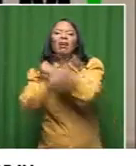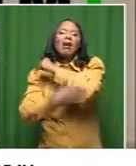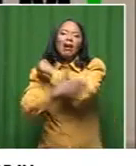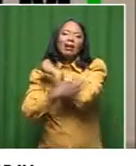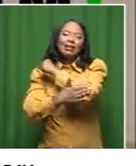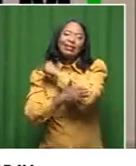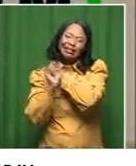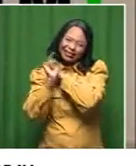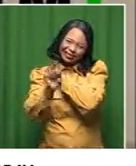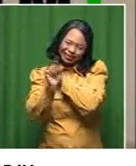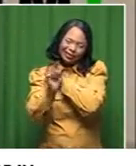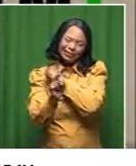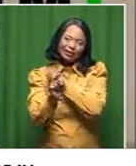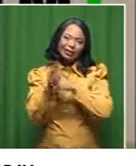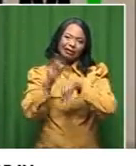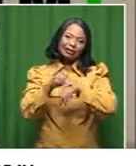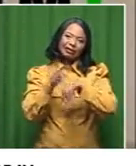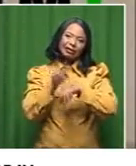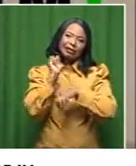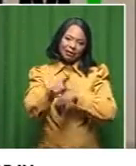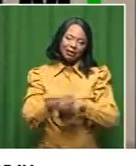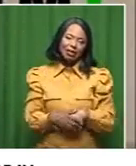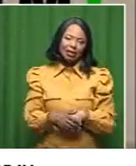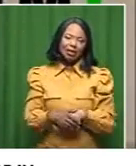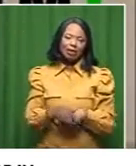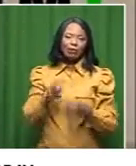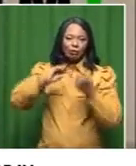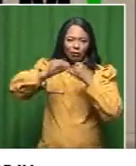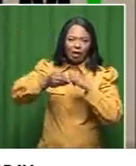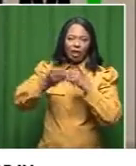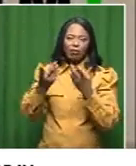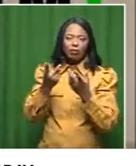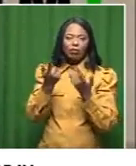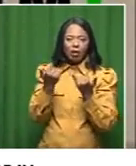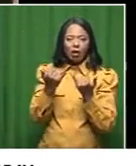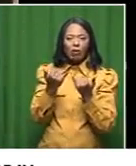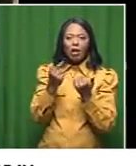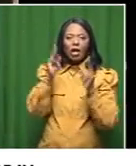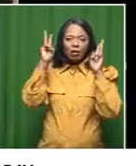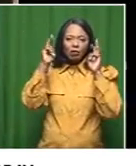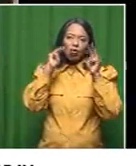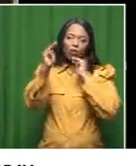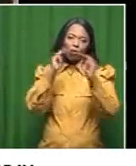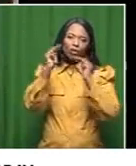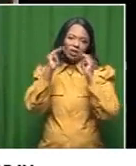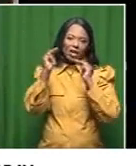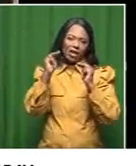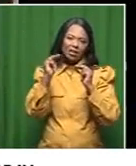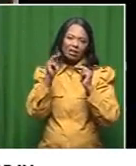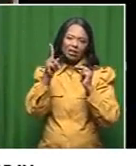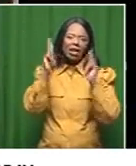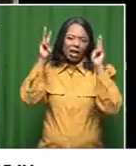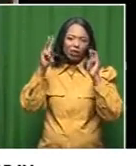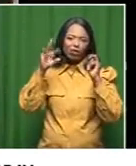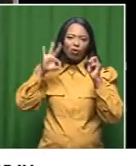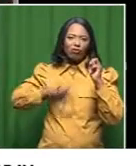the expectation that the public sector wage should be coming down. Mm. Well, thank you so much to both of you,